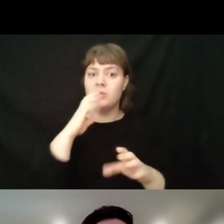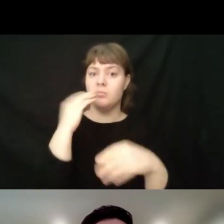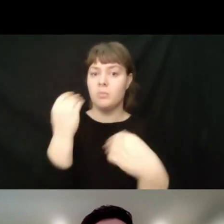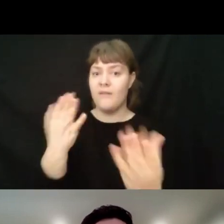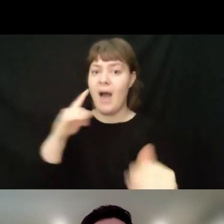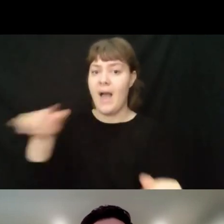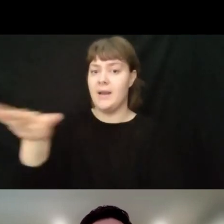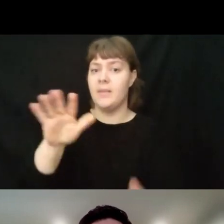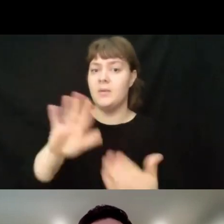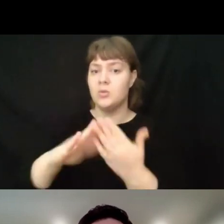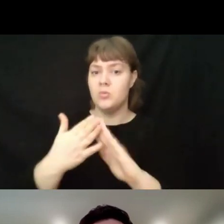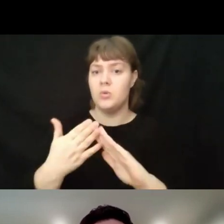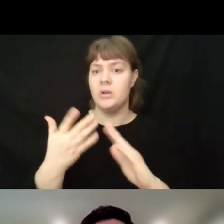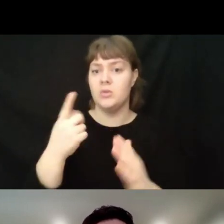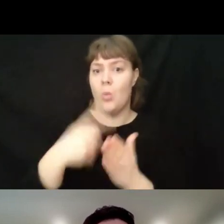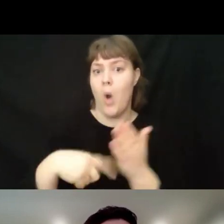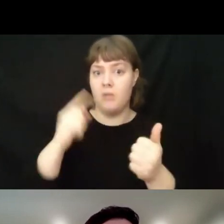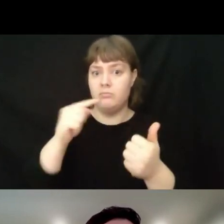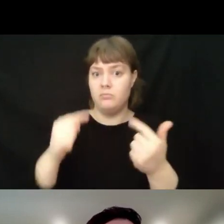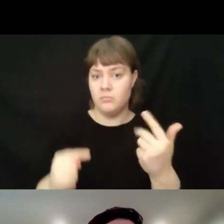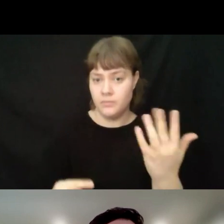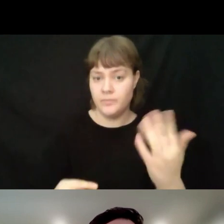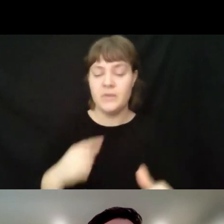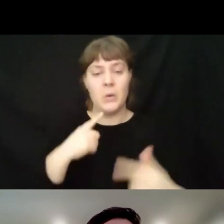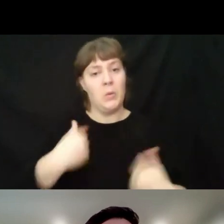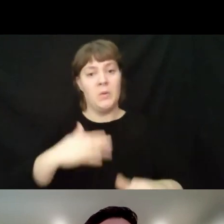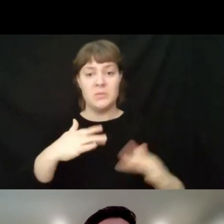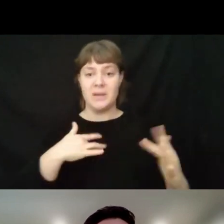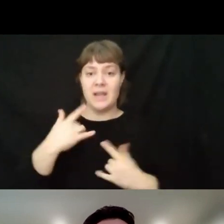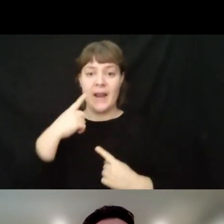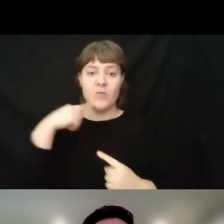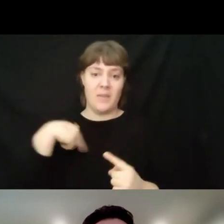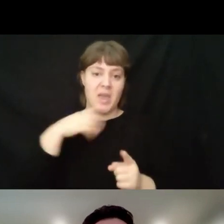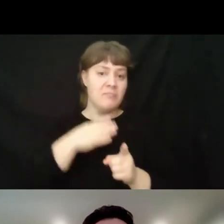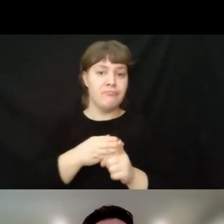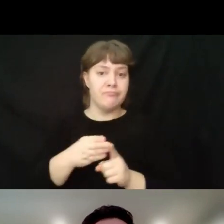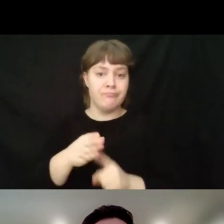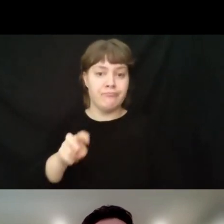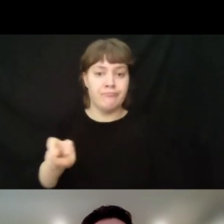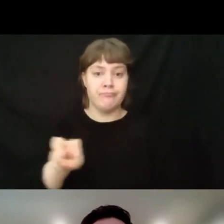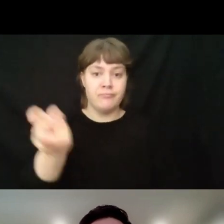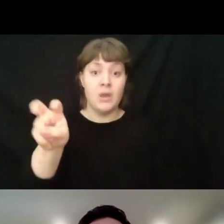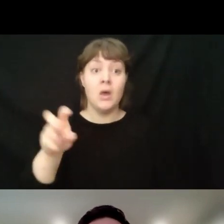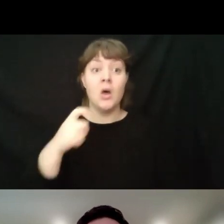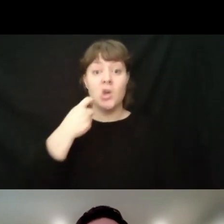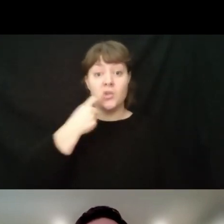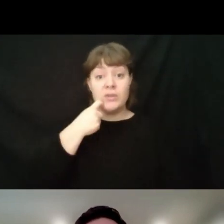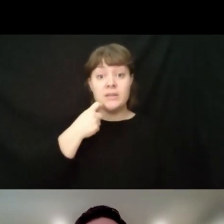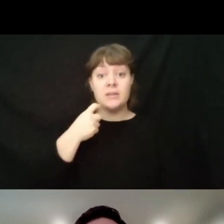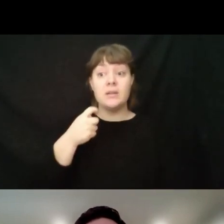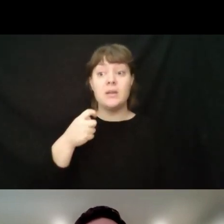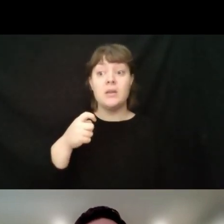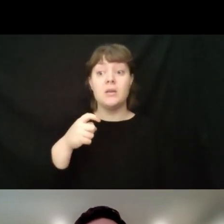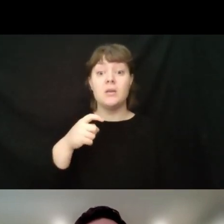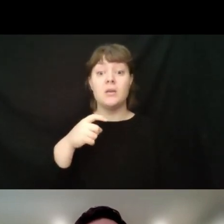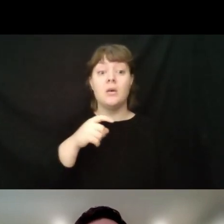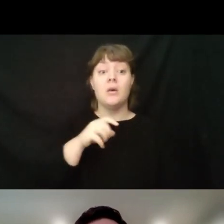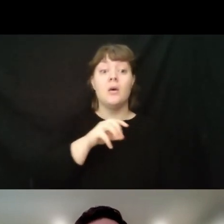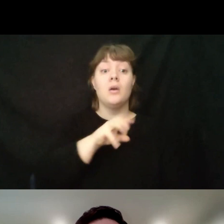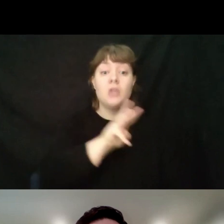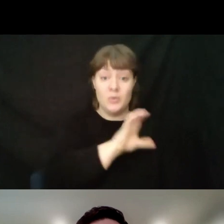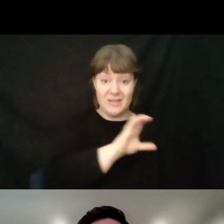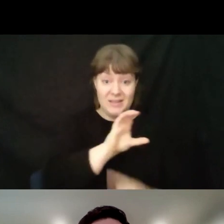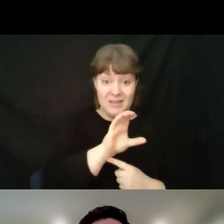an exciting career path for me at this point. I recently transitioned out of the main campus up